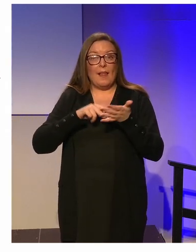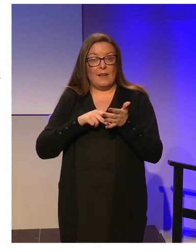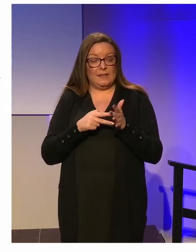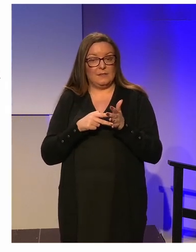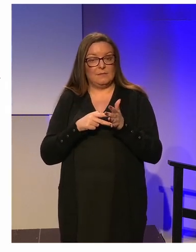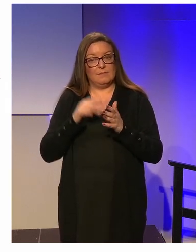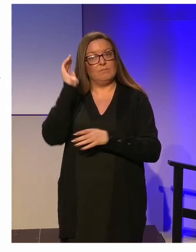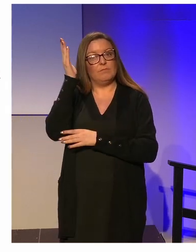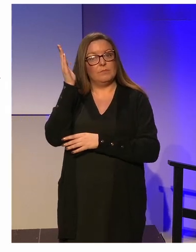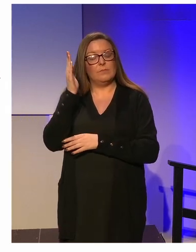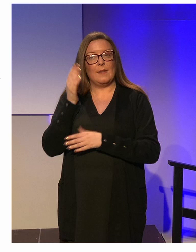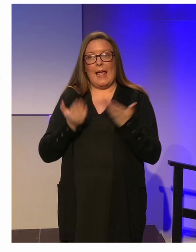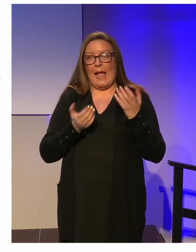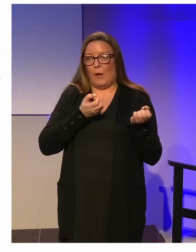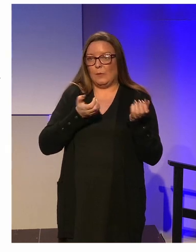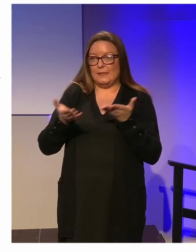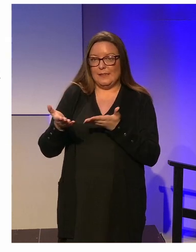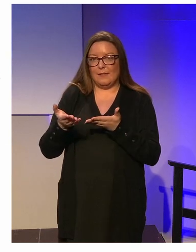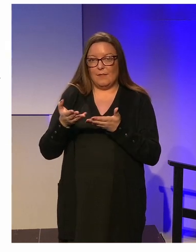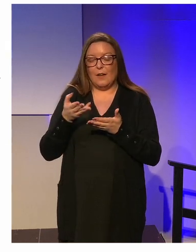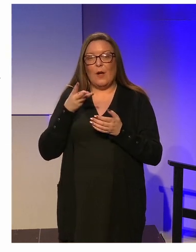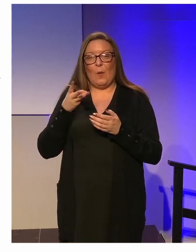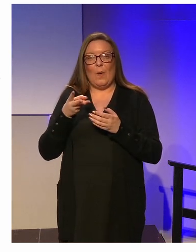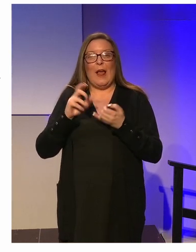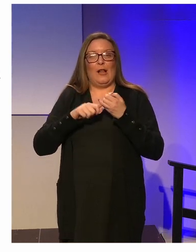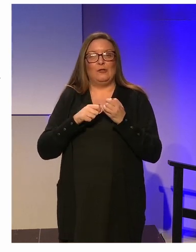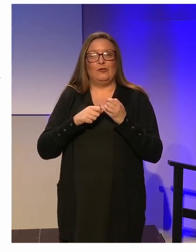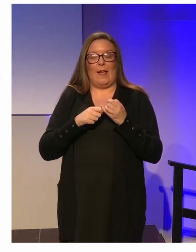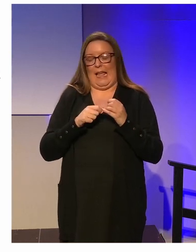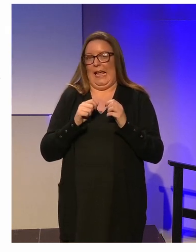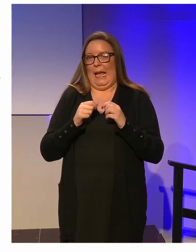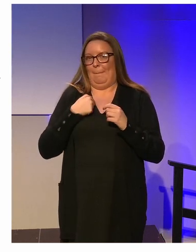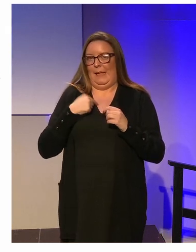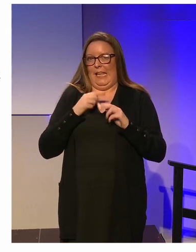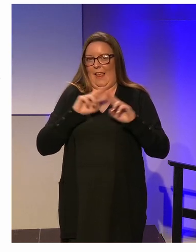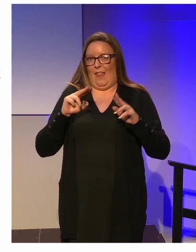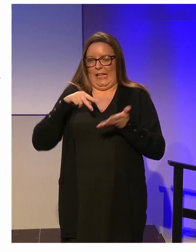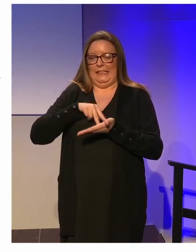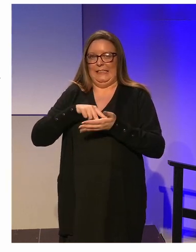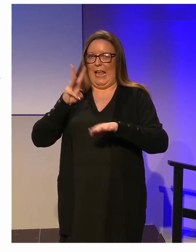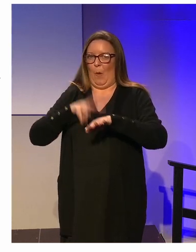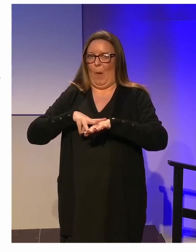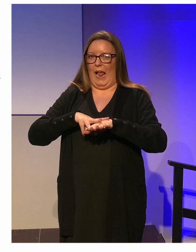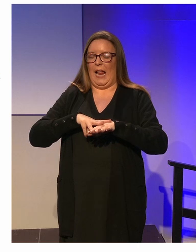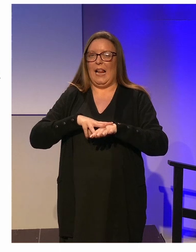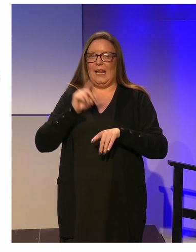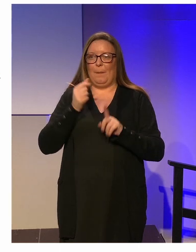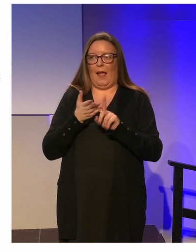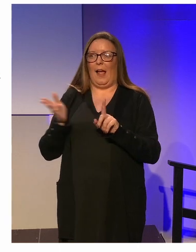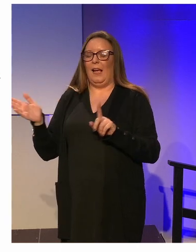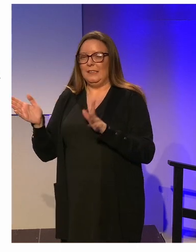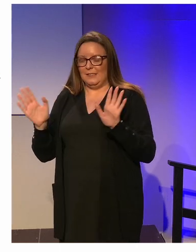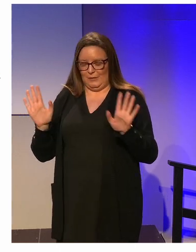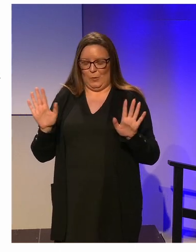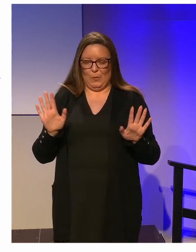how we would deliver it, I'm going to try very hard to stay in the same place. I don't stand still well. And when we were looking at it, and even as